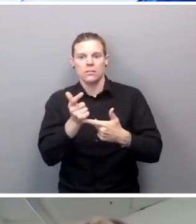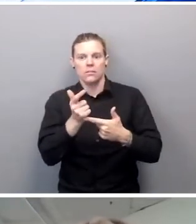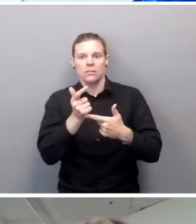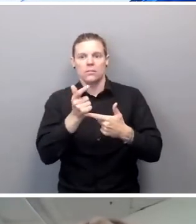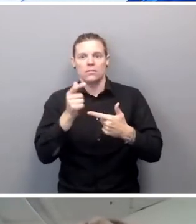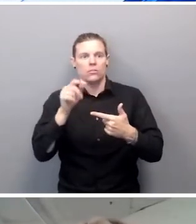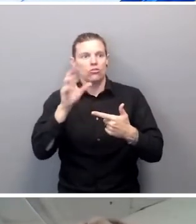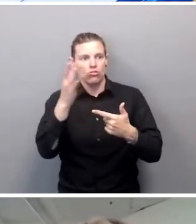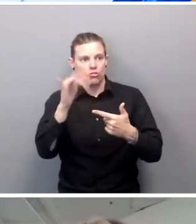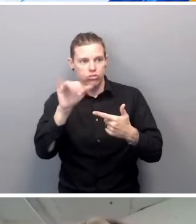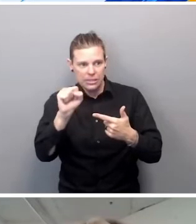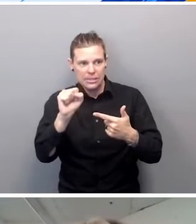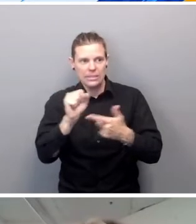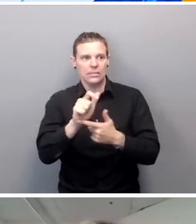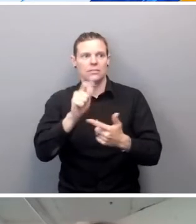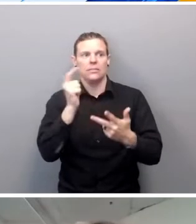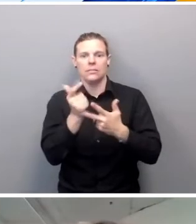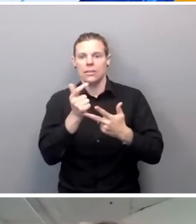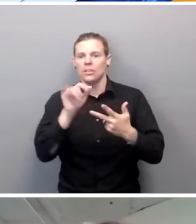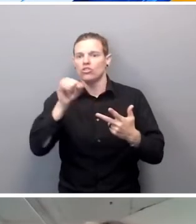unmuted.